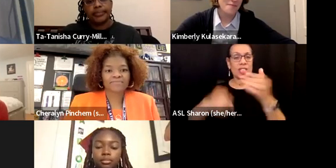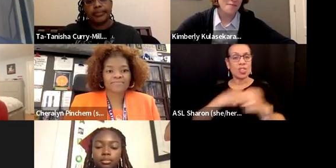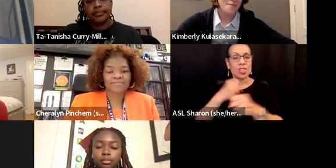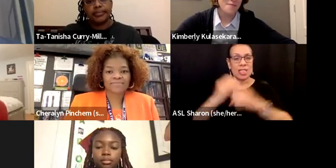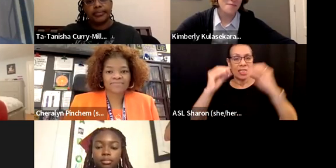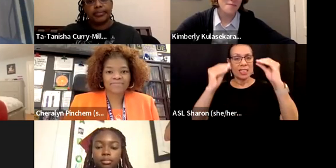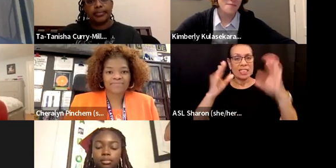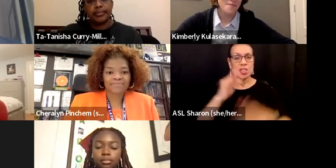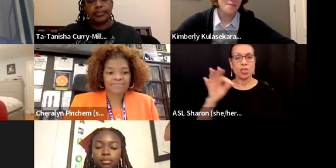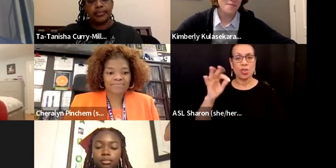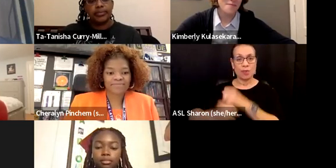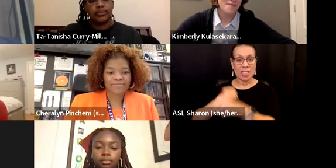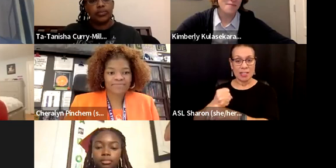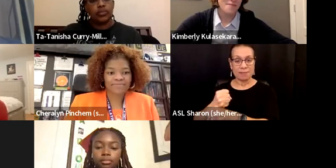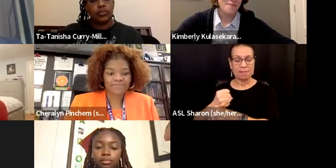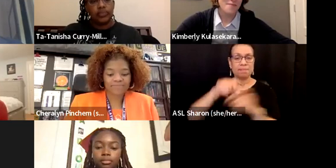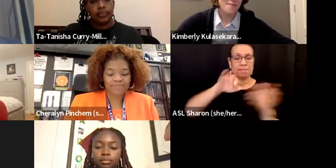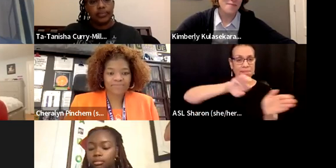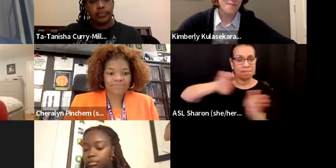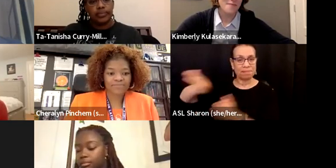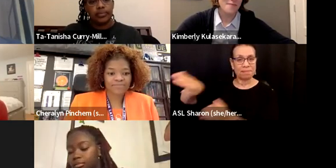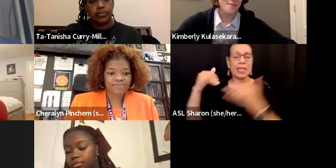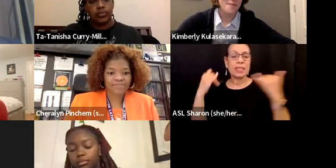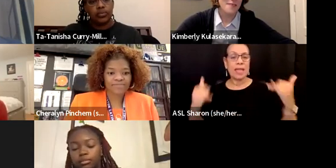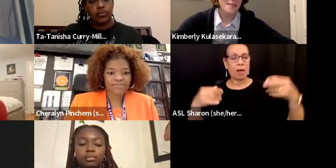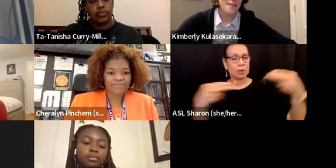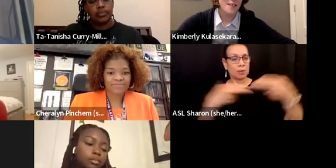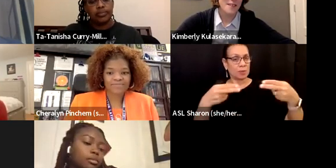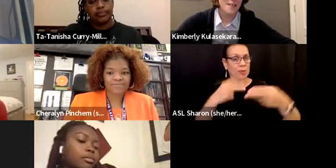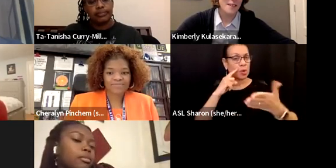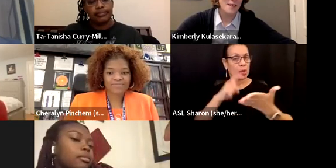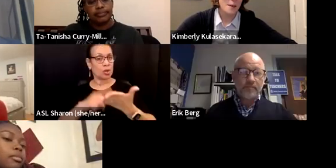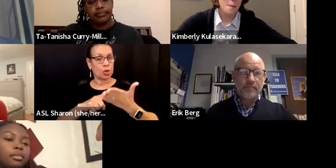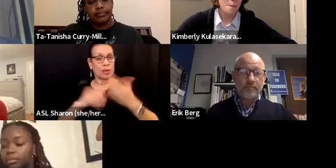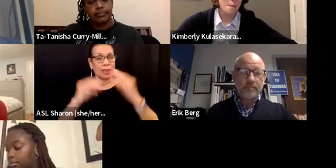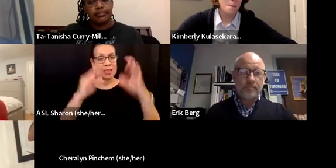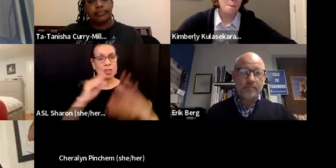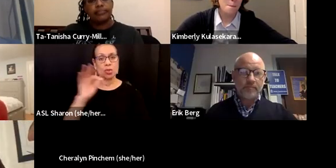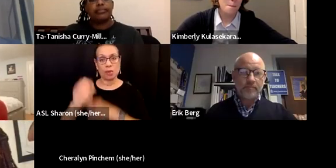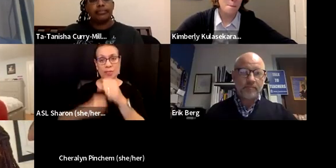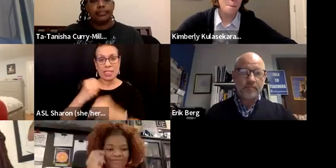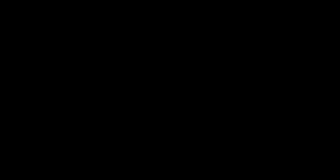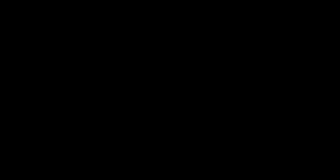year i'll now begin my slideshow with a final acknowledgement of our educator of the year